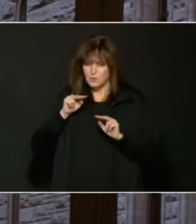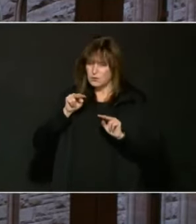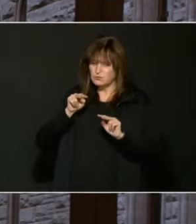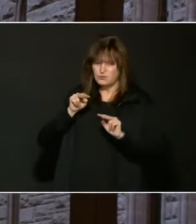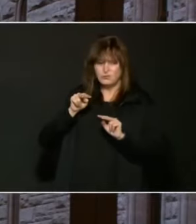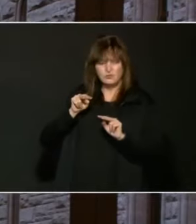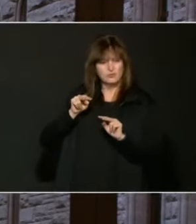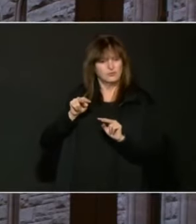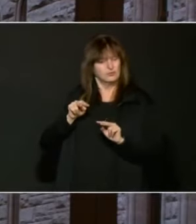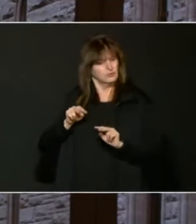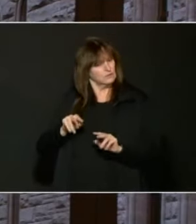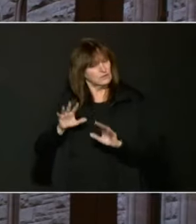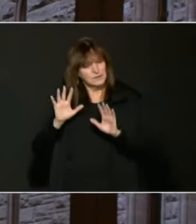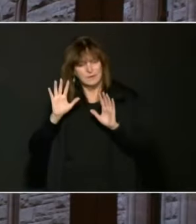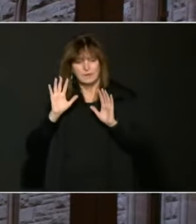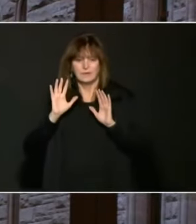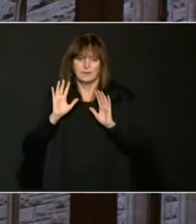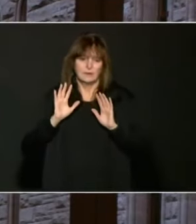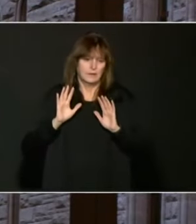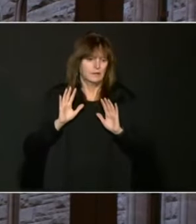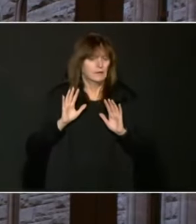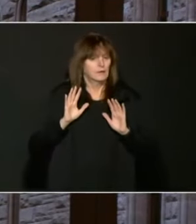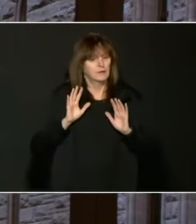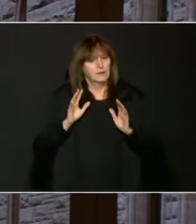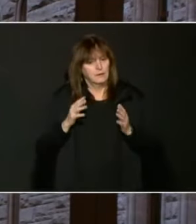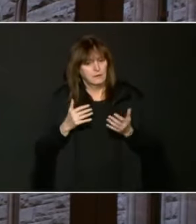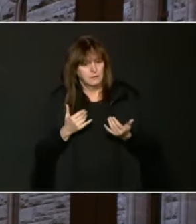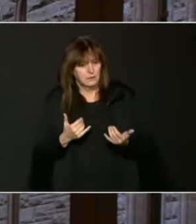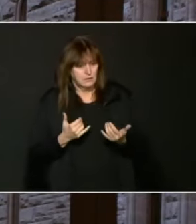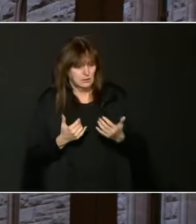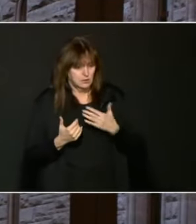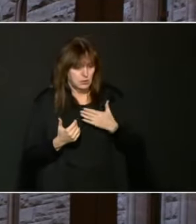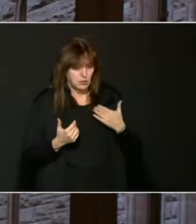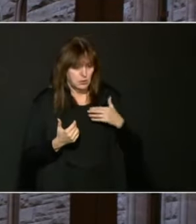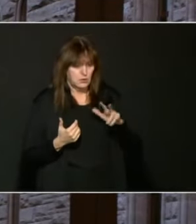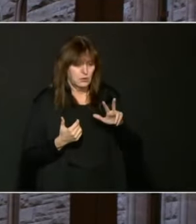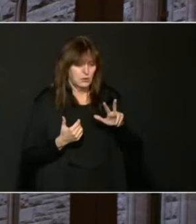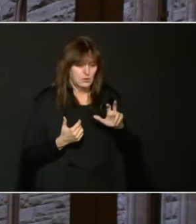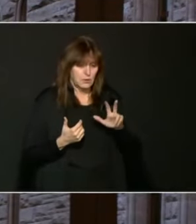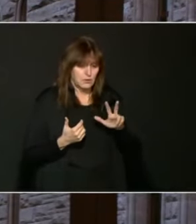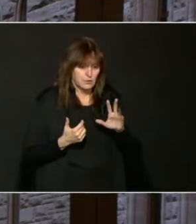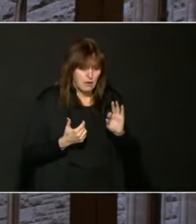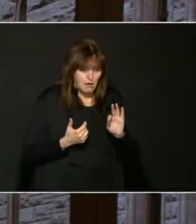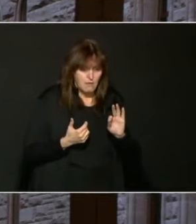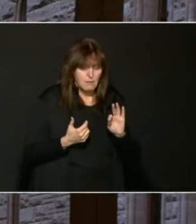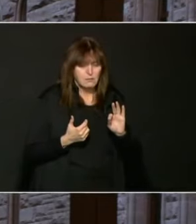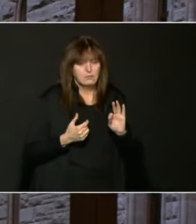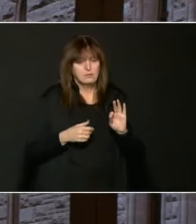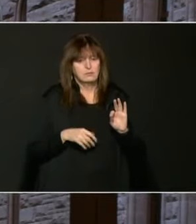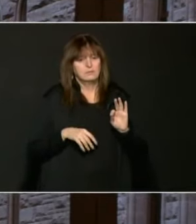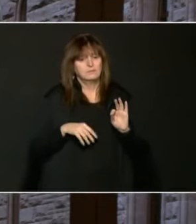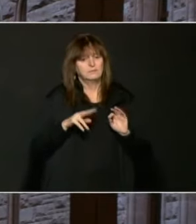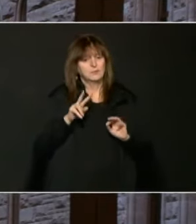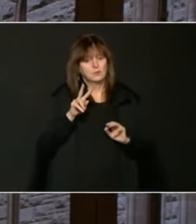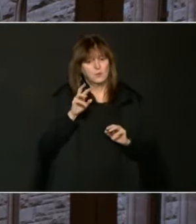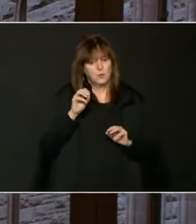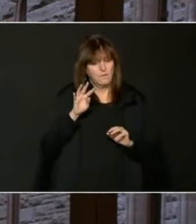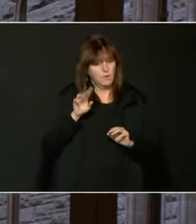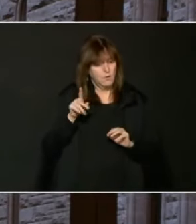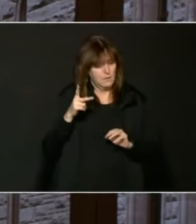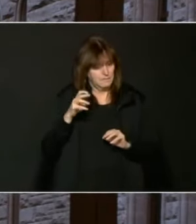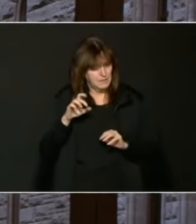reported today, there was 339 in Toronto, 204 in Peel Region,